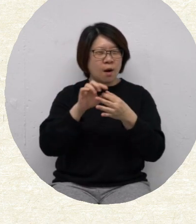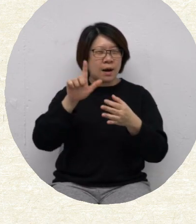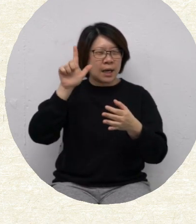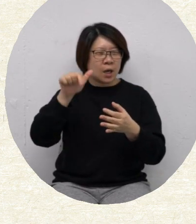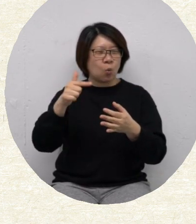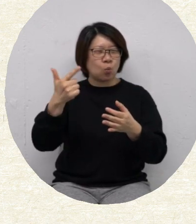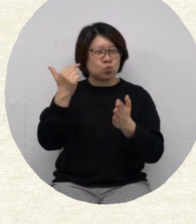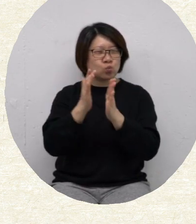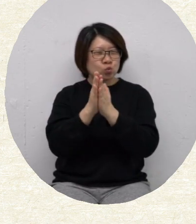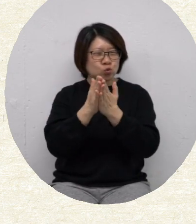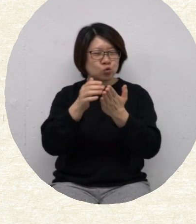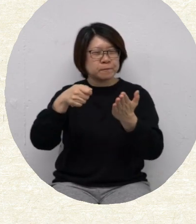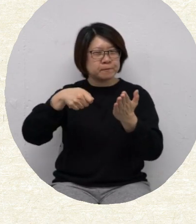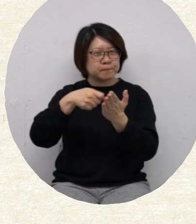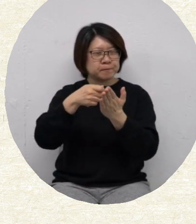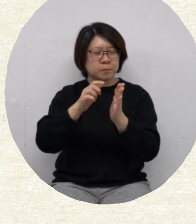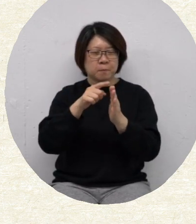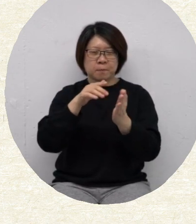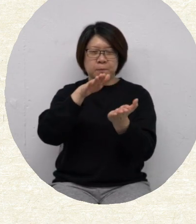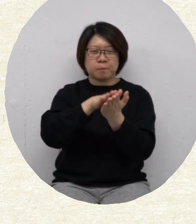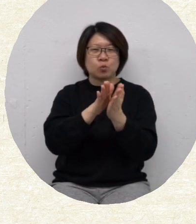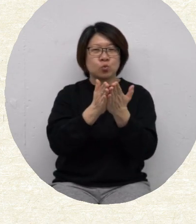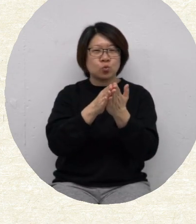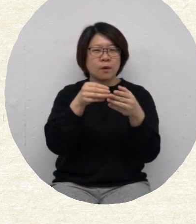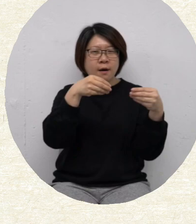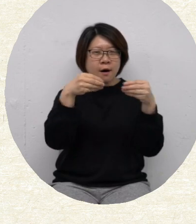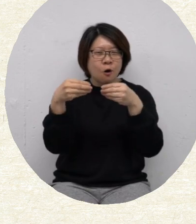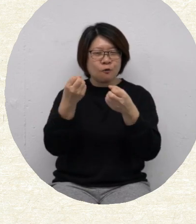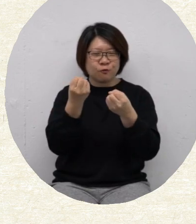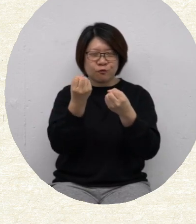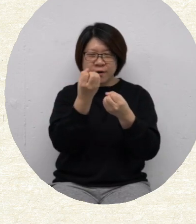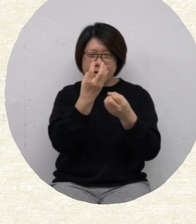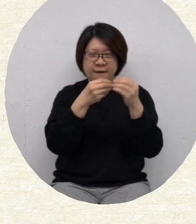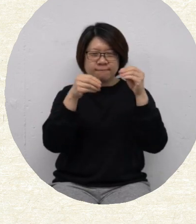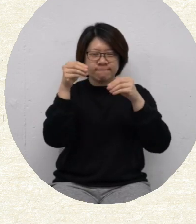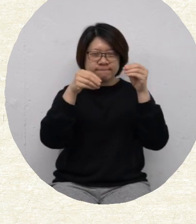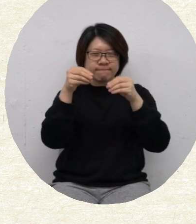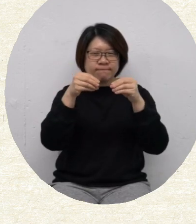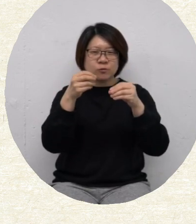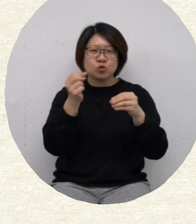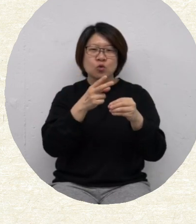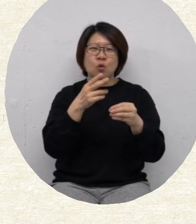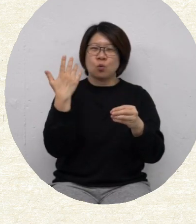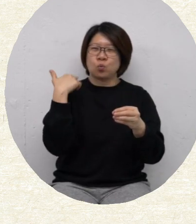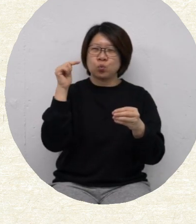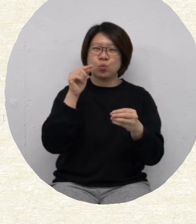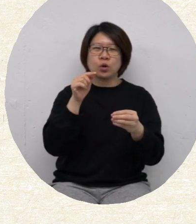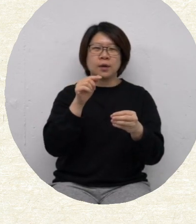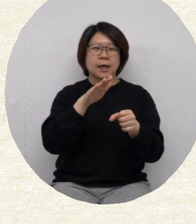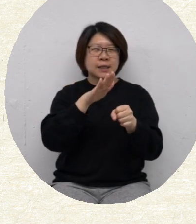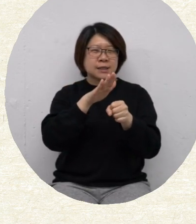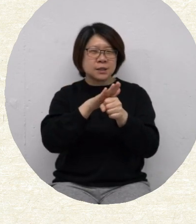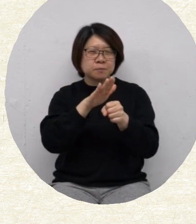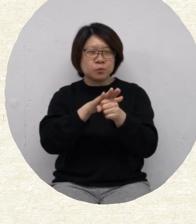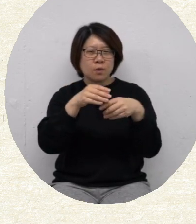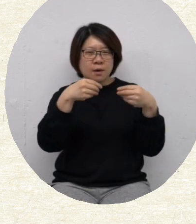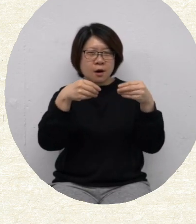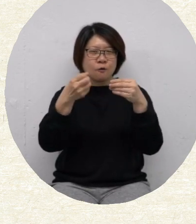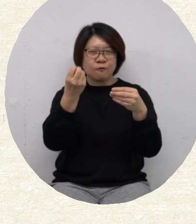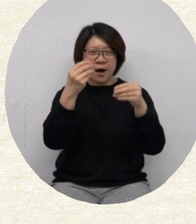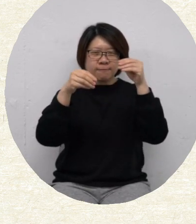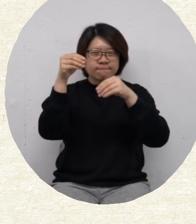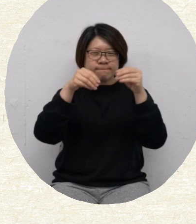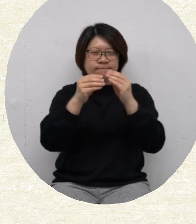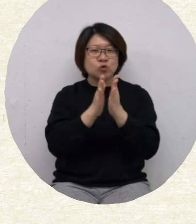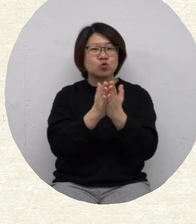subject matter, I also began researching old woodblock printed books that depict images of flowers, such as